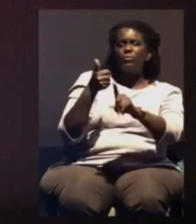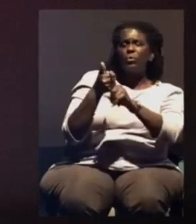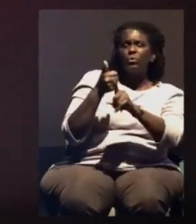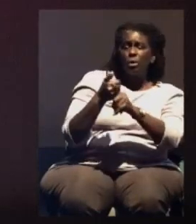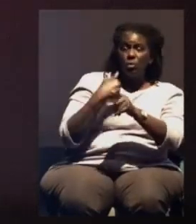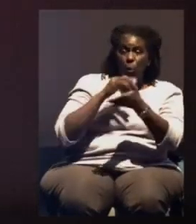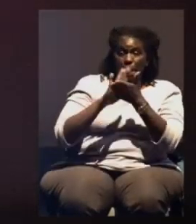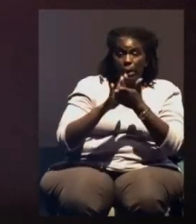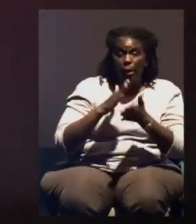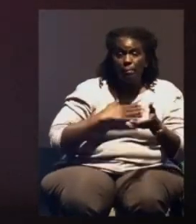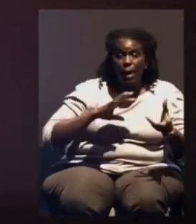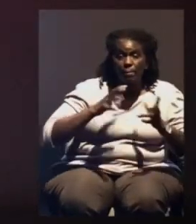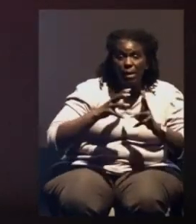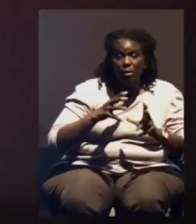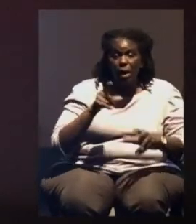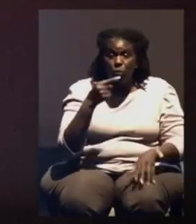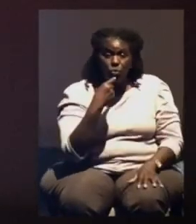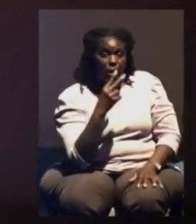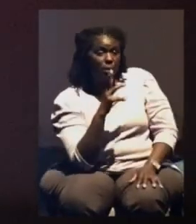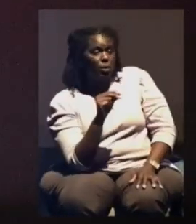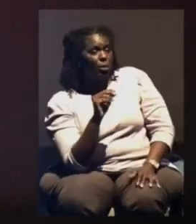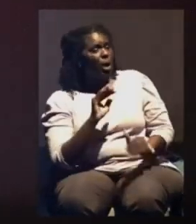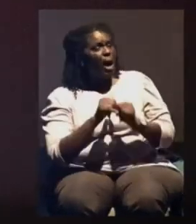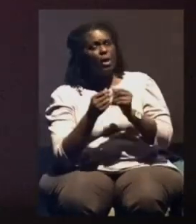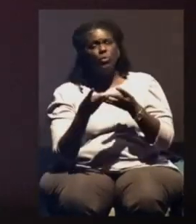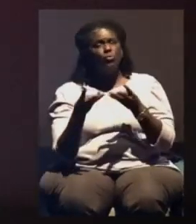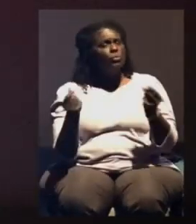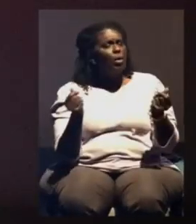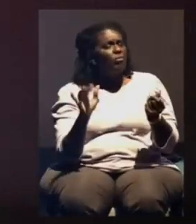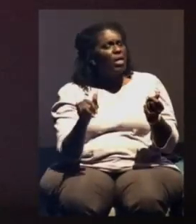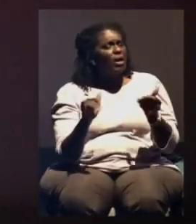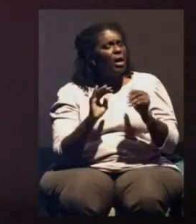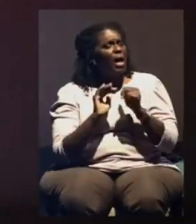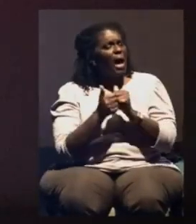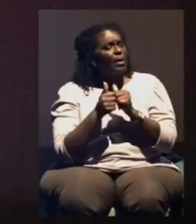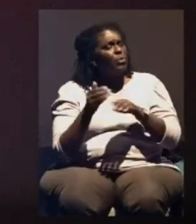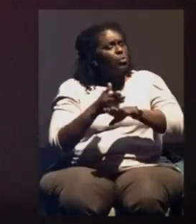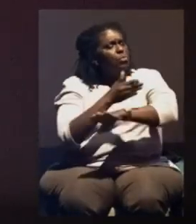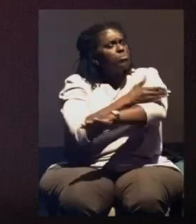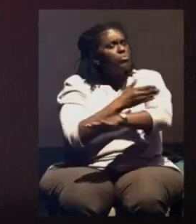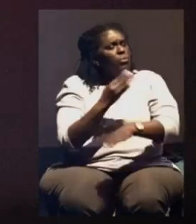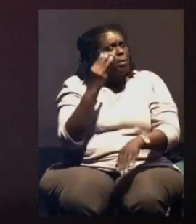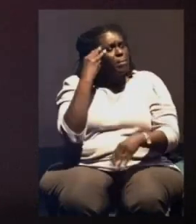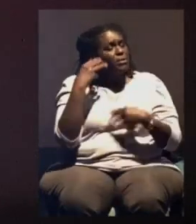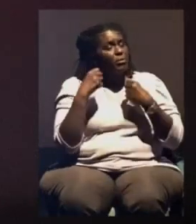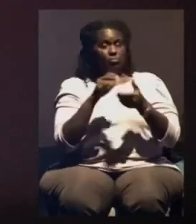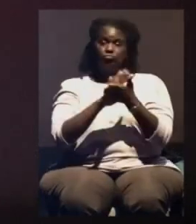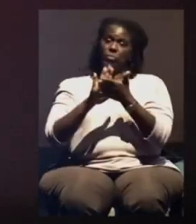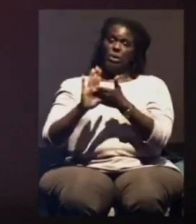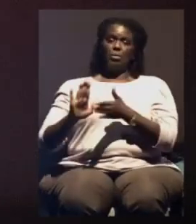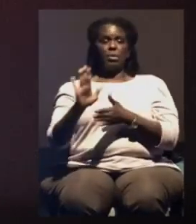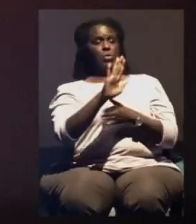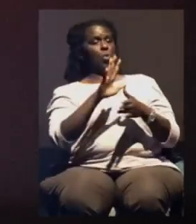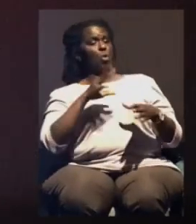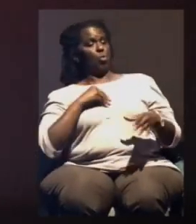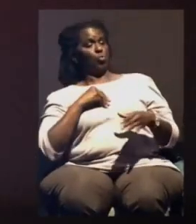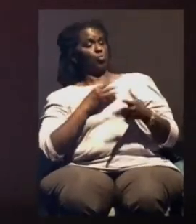do I clean up my own messes, and the answer is no, how do you solve for that? How do you get better mental health? Start cleaning up your own